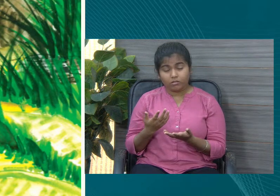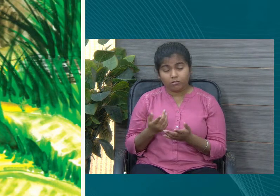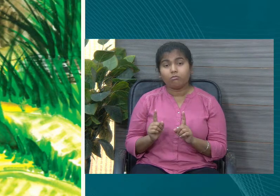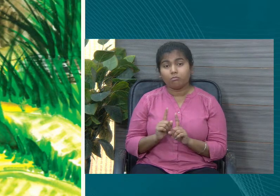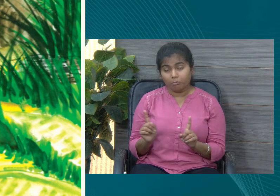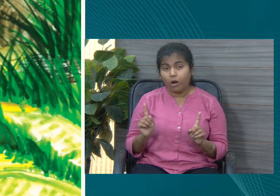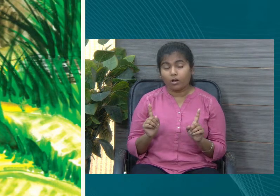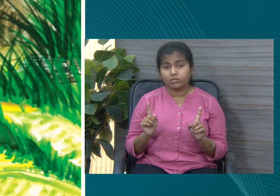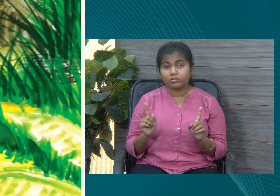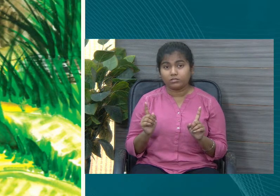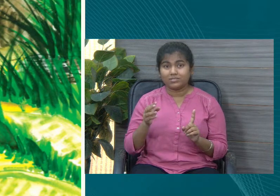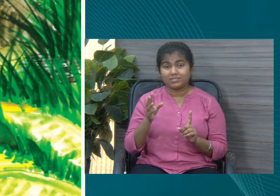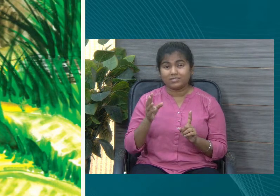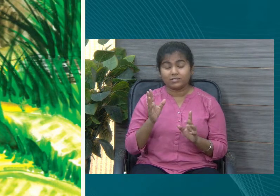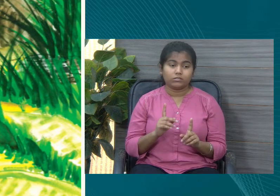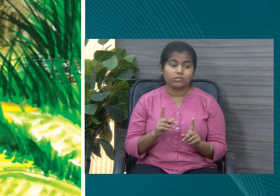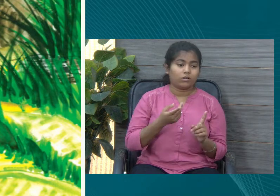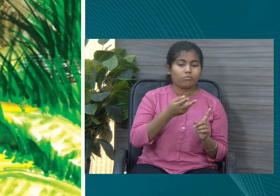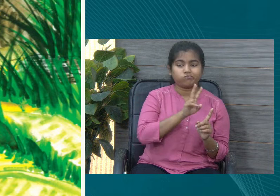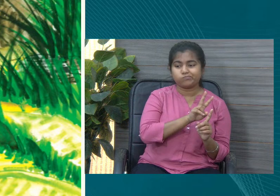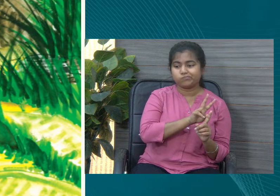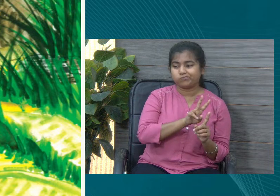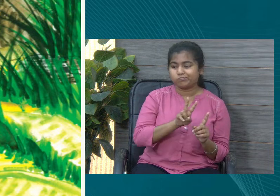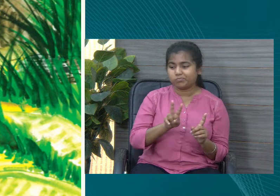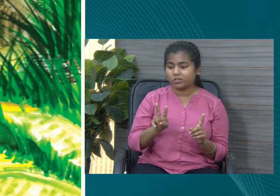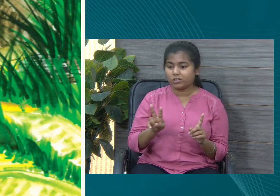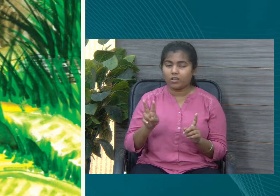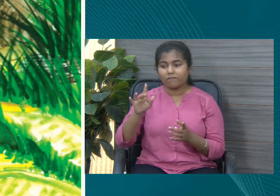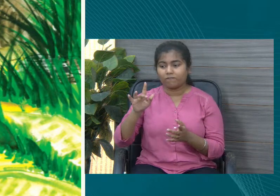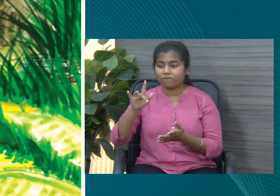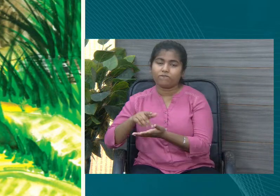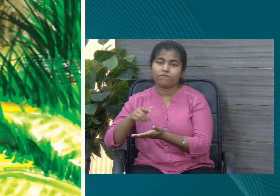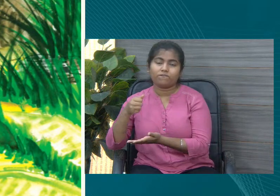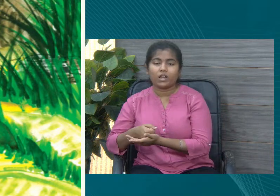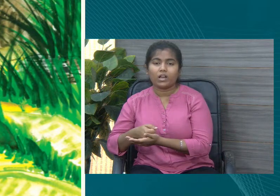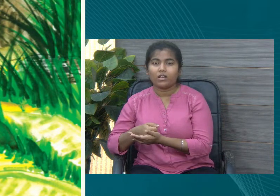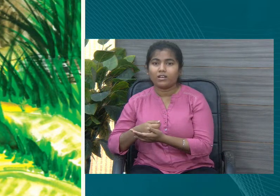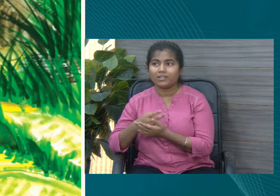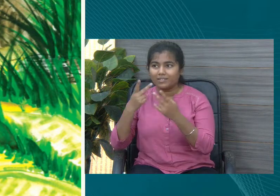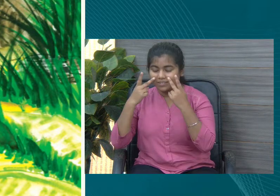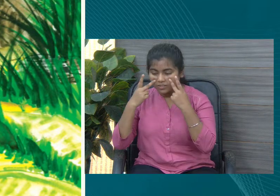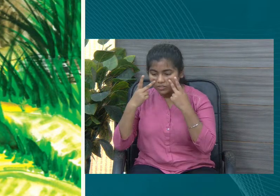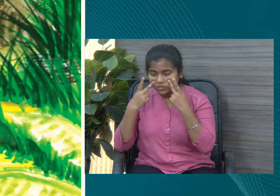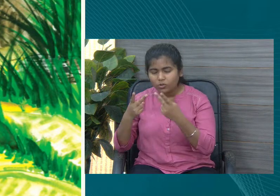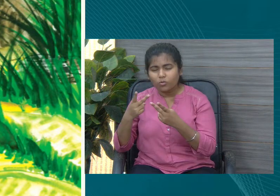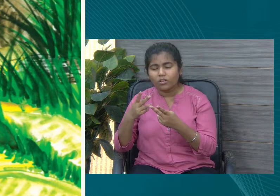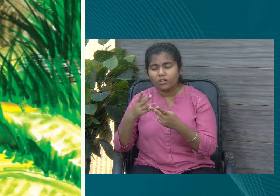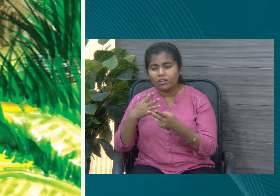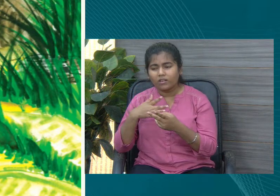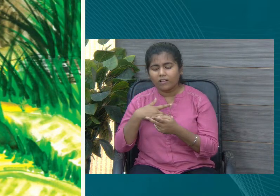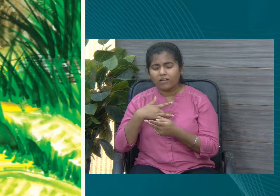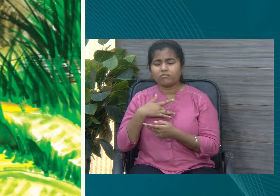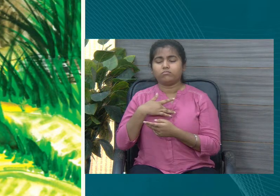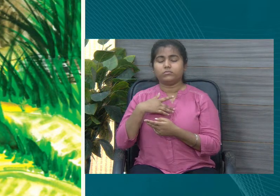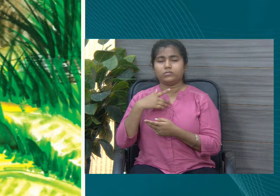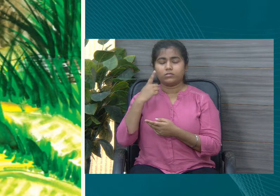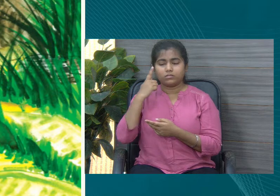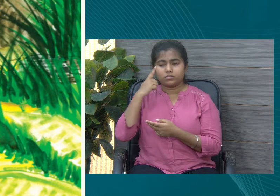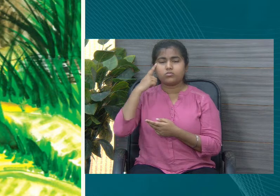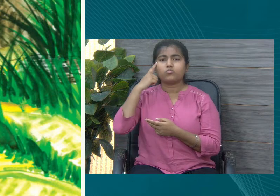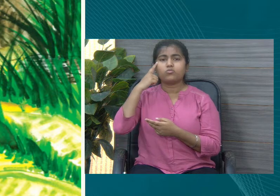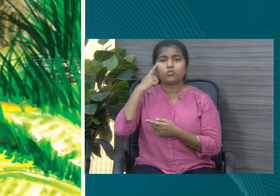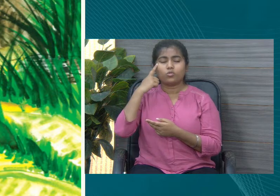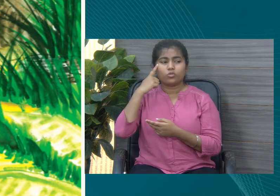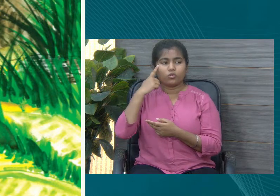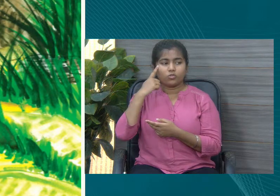still, while he was going there, when he reached that place, he realized that I had not been, means